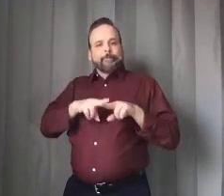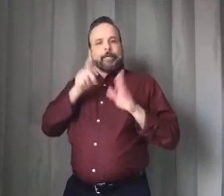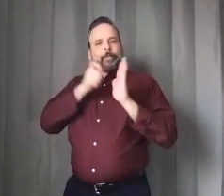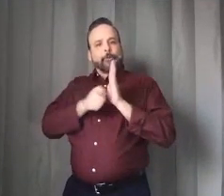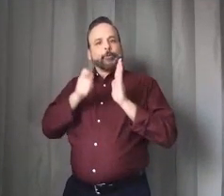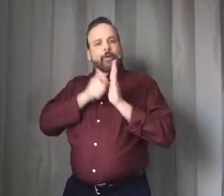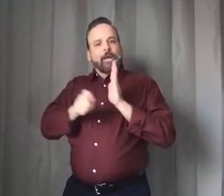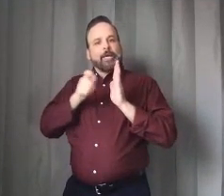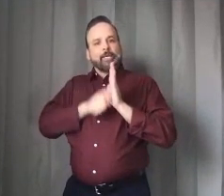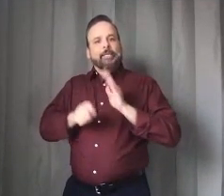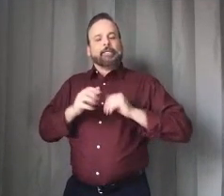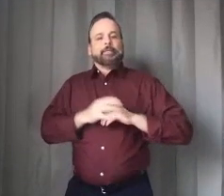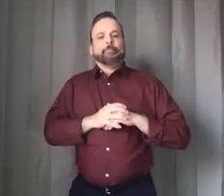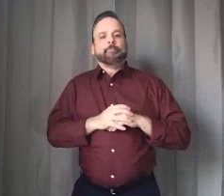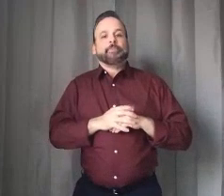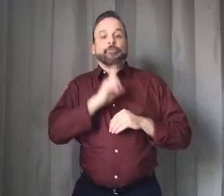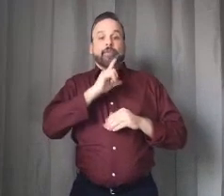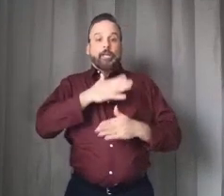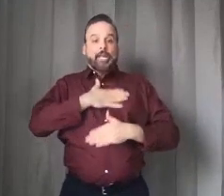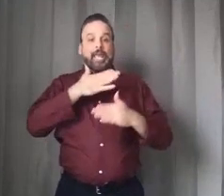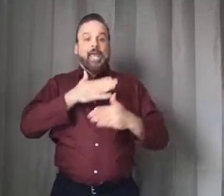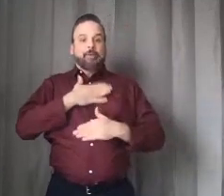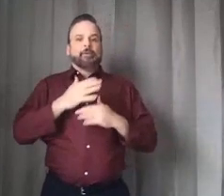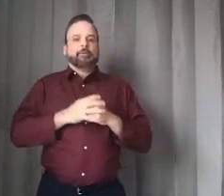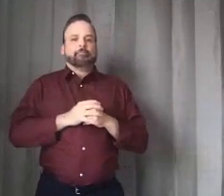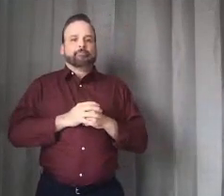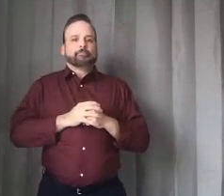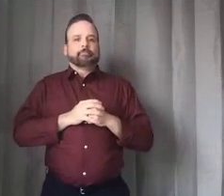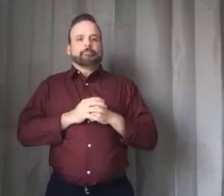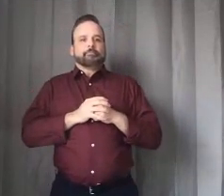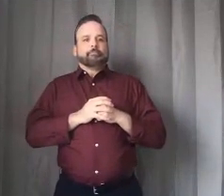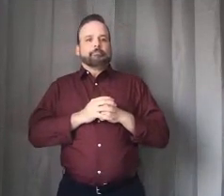and I was very happy.